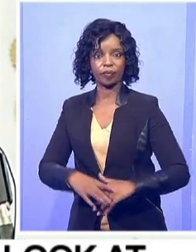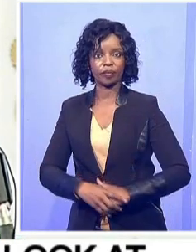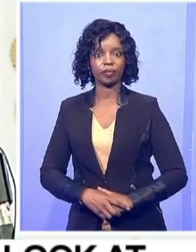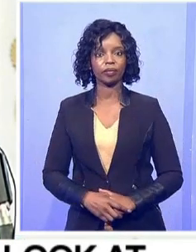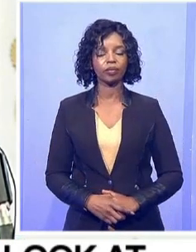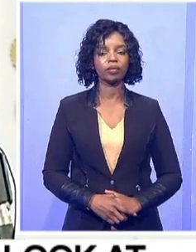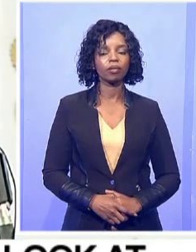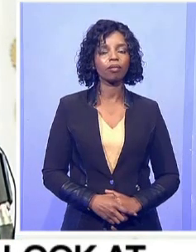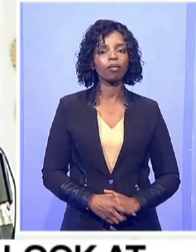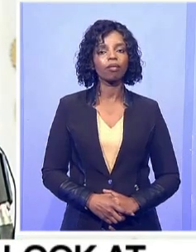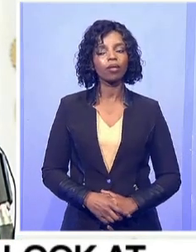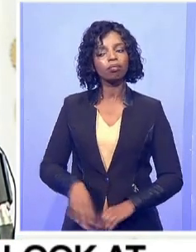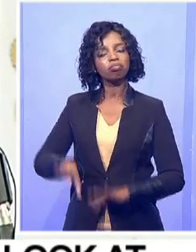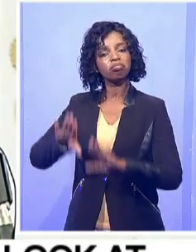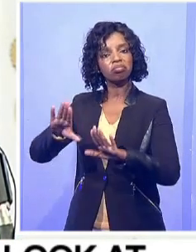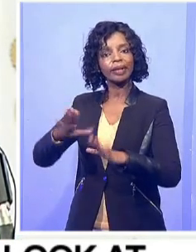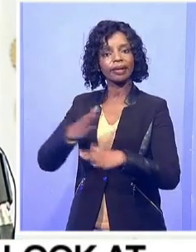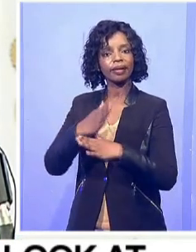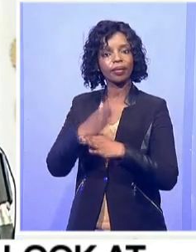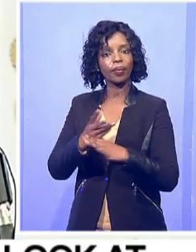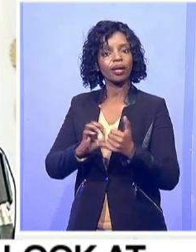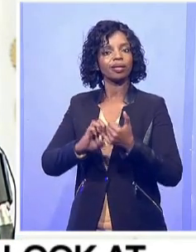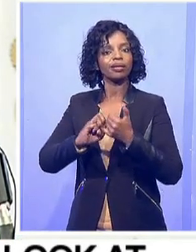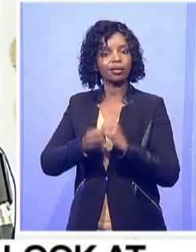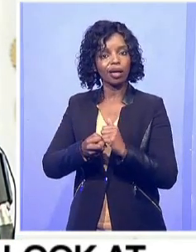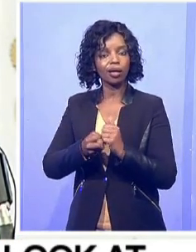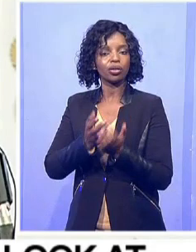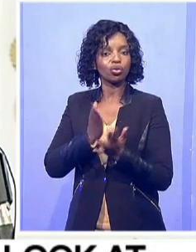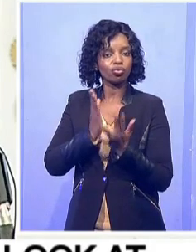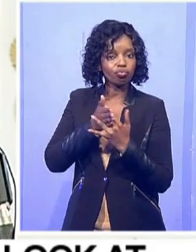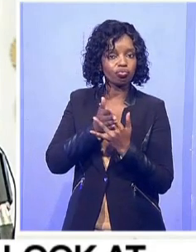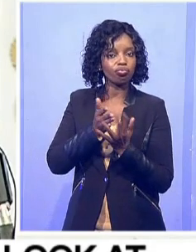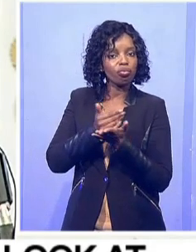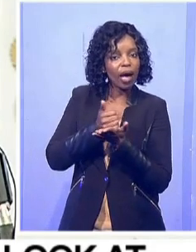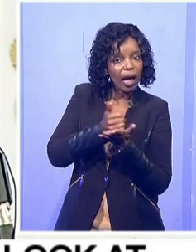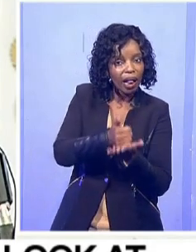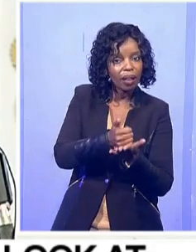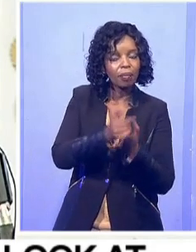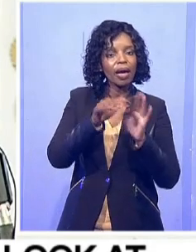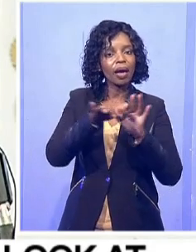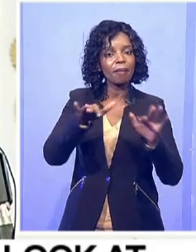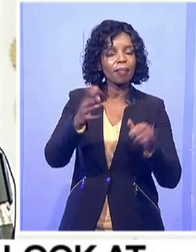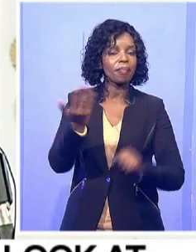in trying to assist military veterans.